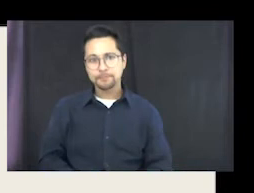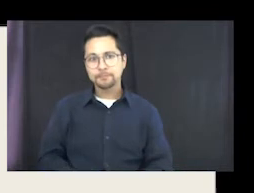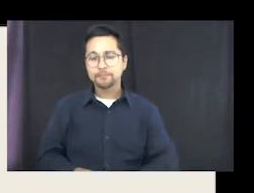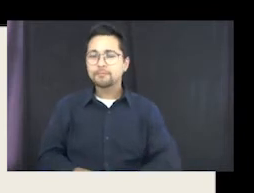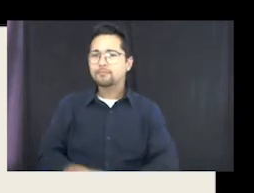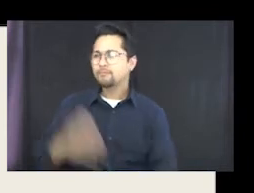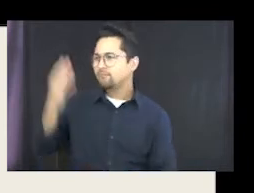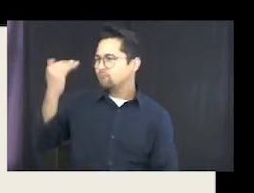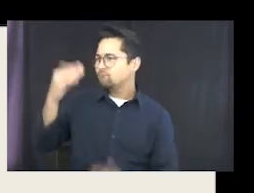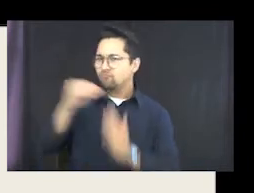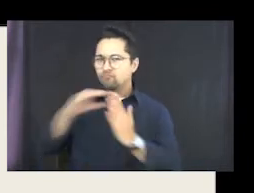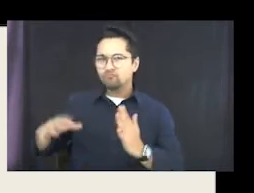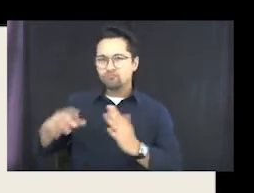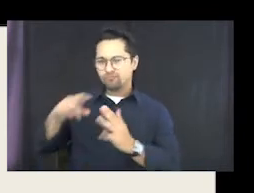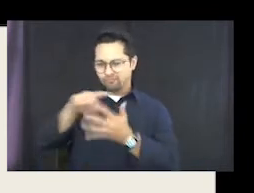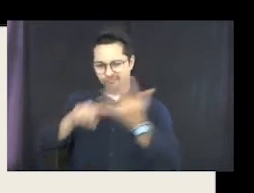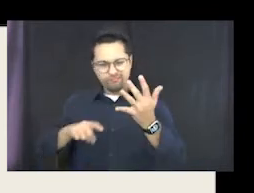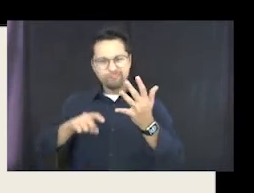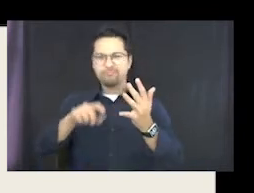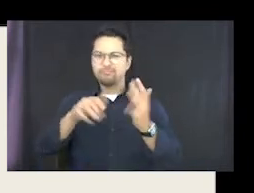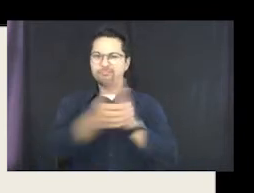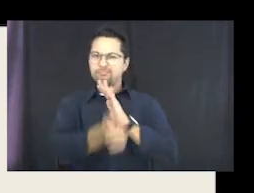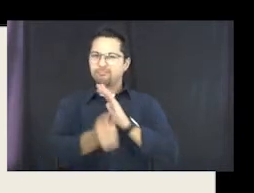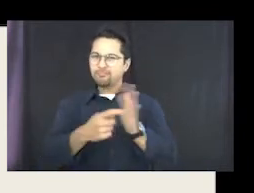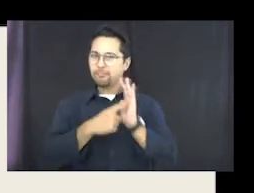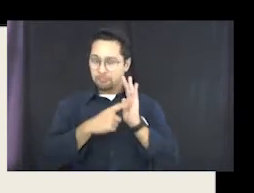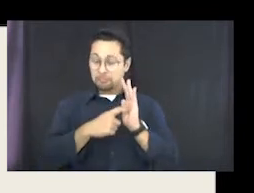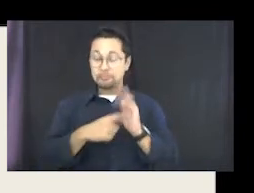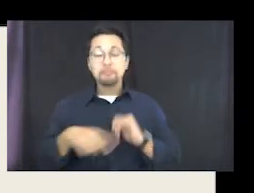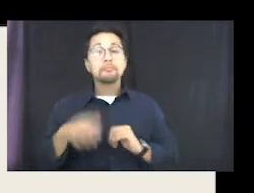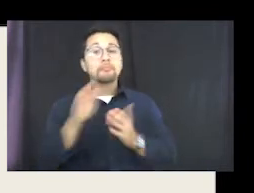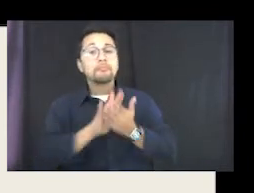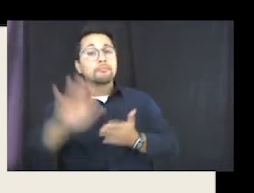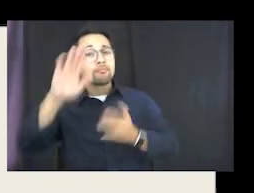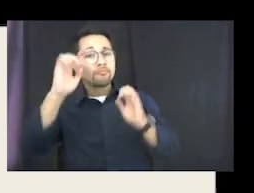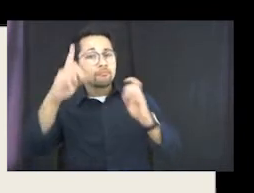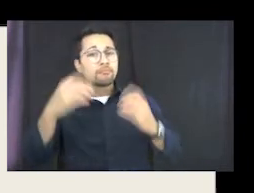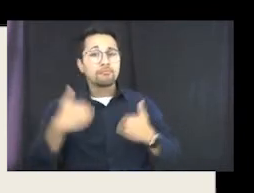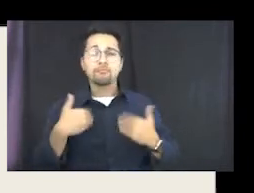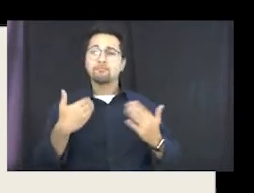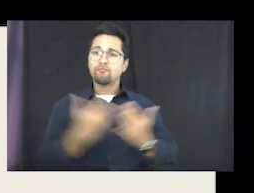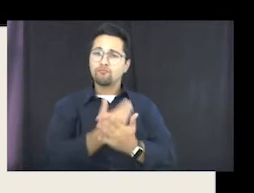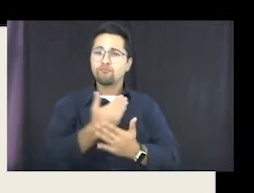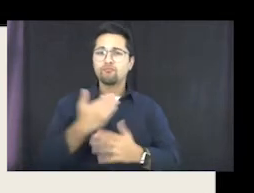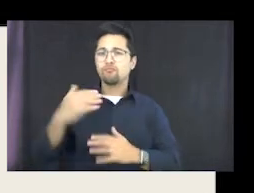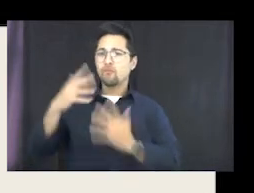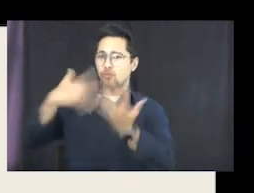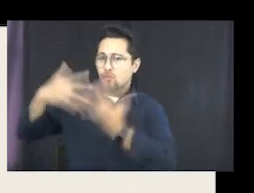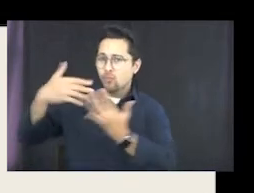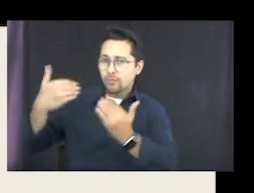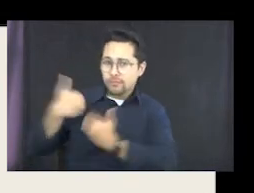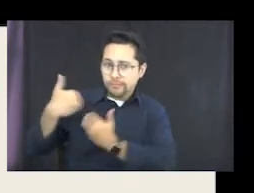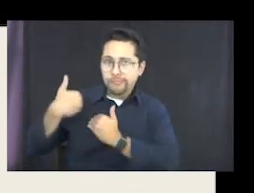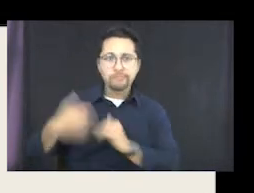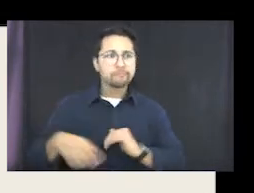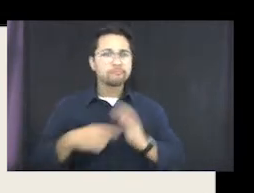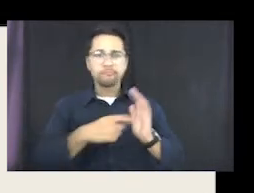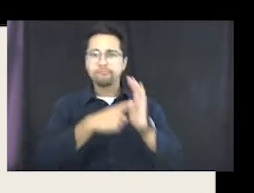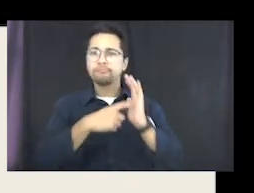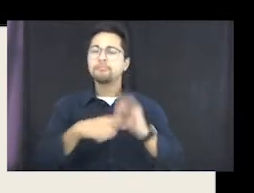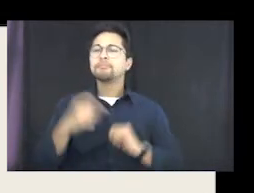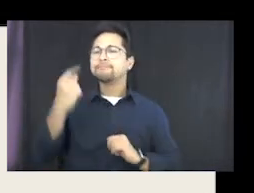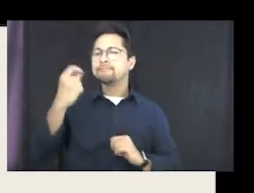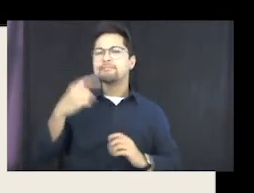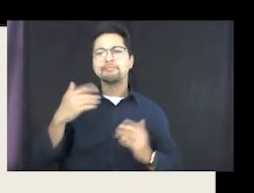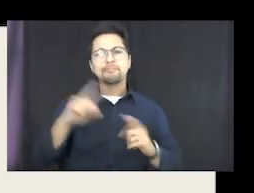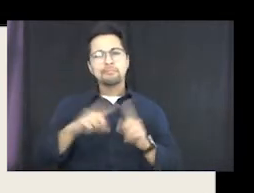Why do students need these skills? College education presents new and social responsibilities and requirements while having less